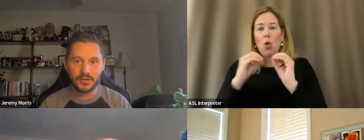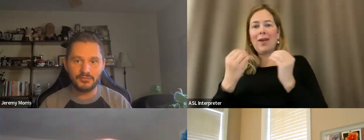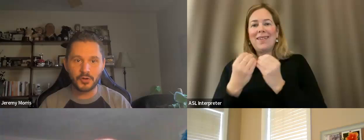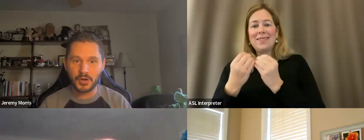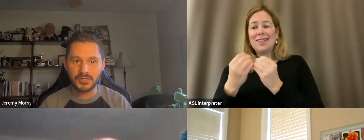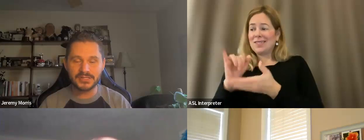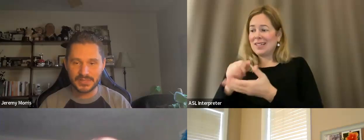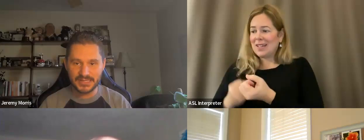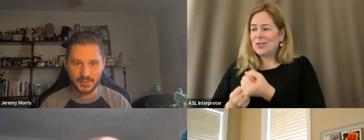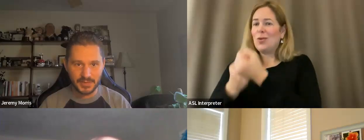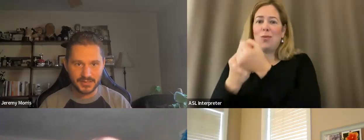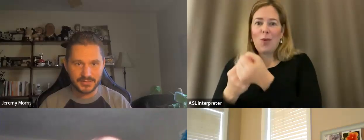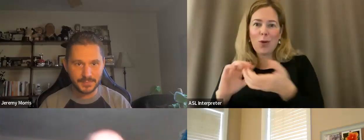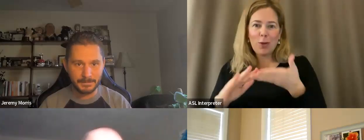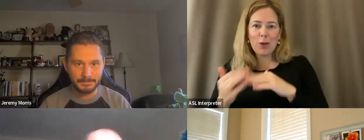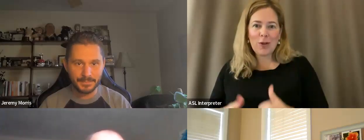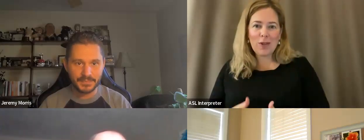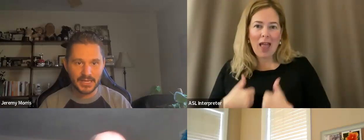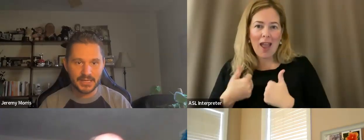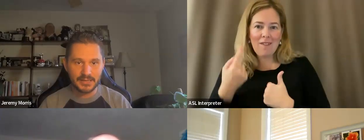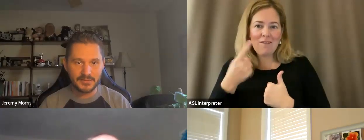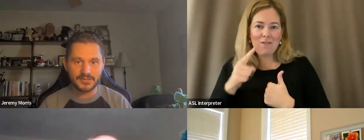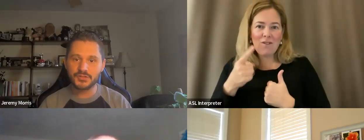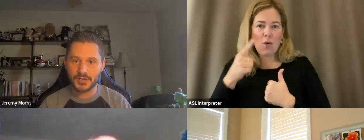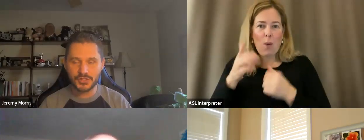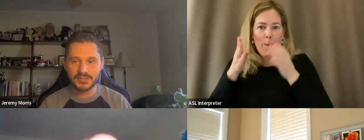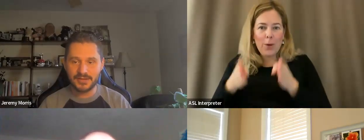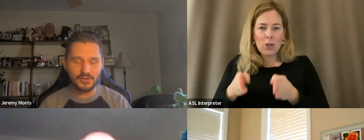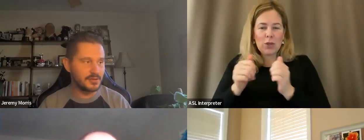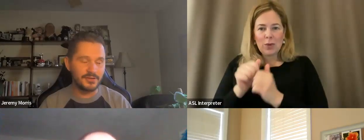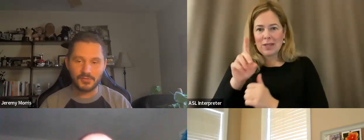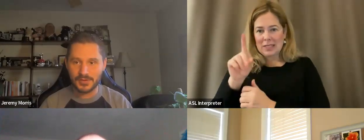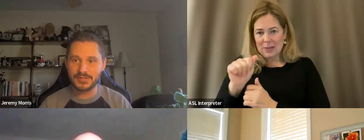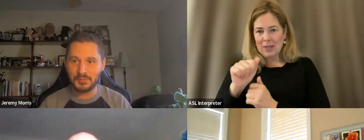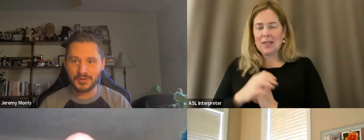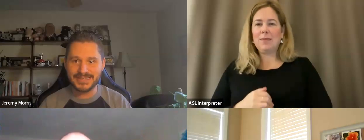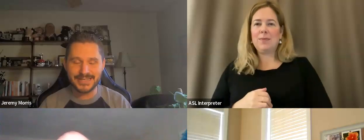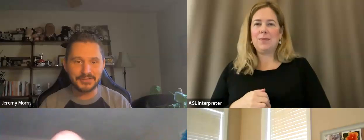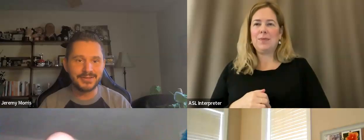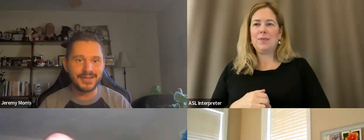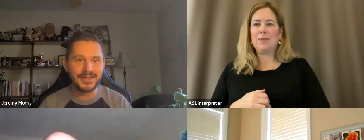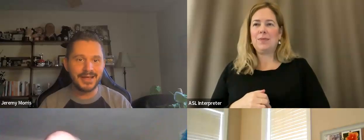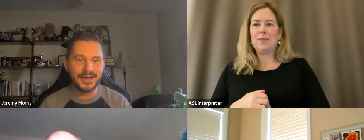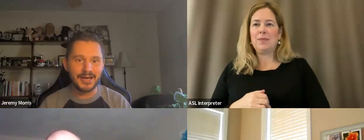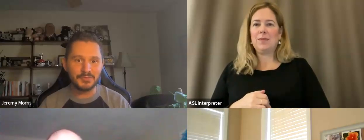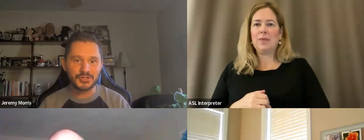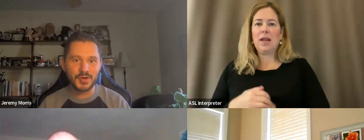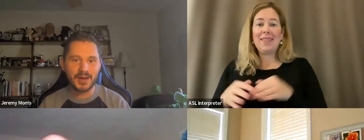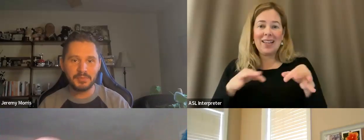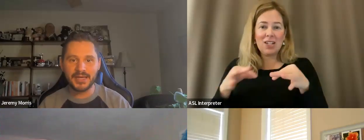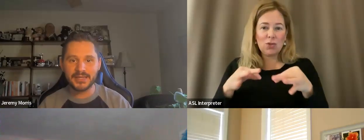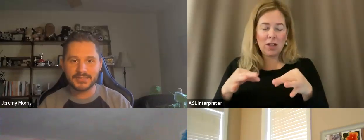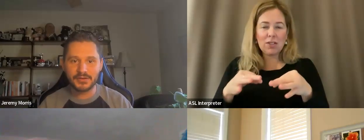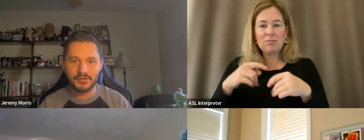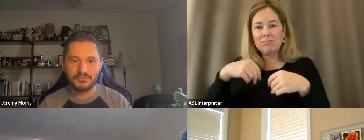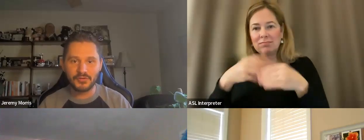life for persons with disabilities. The instructions give you, of course, the more detail.